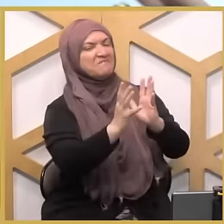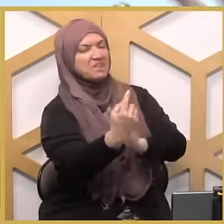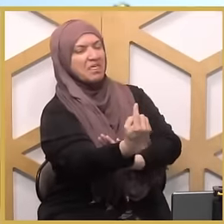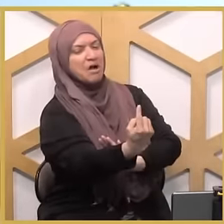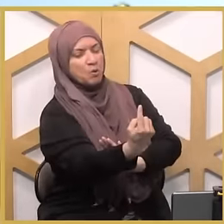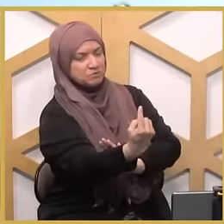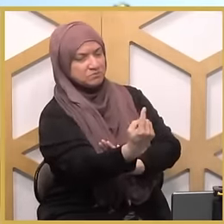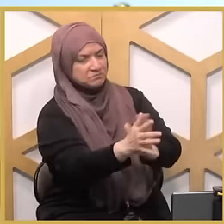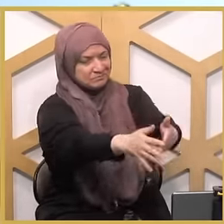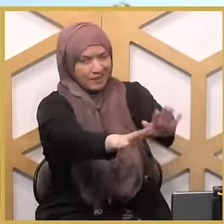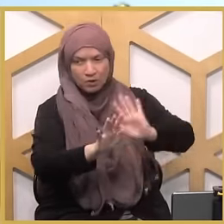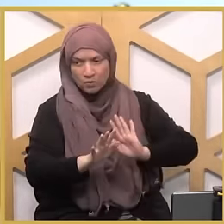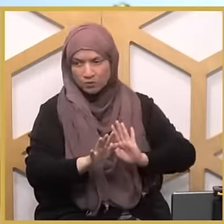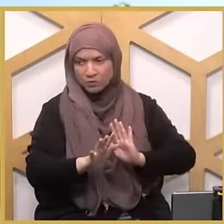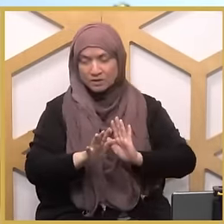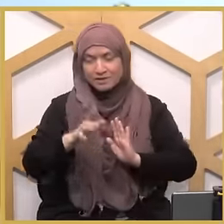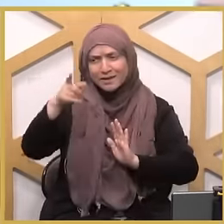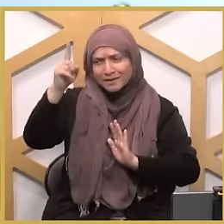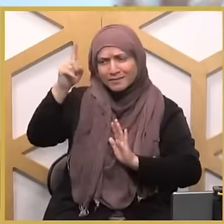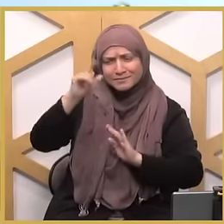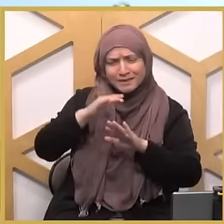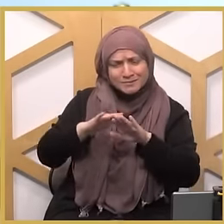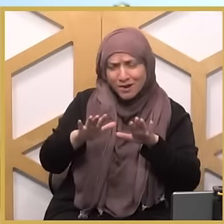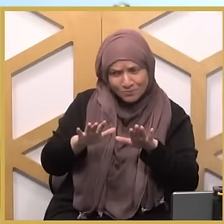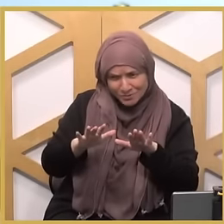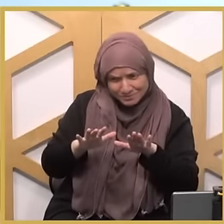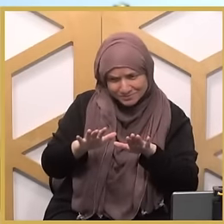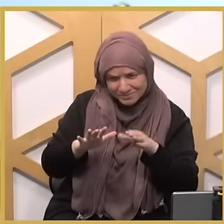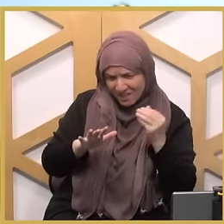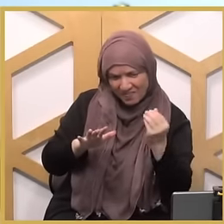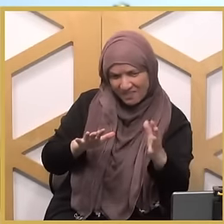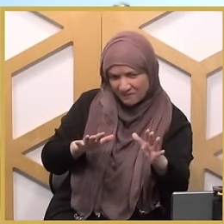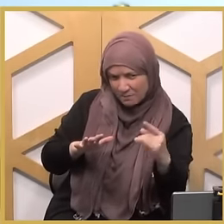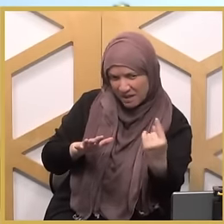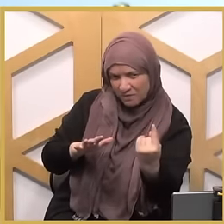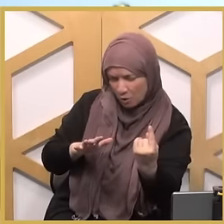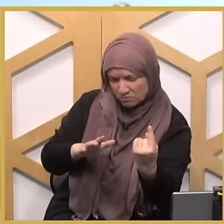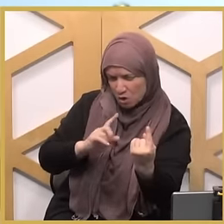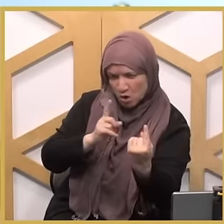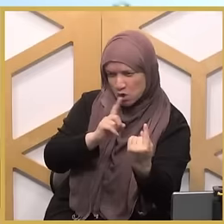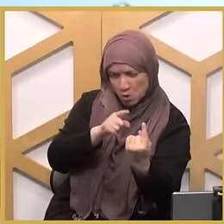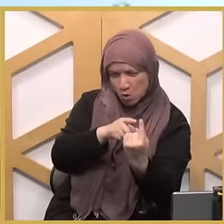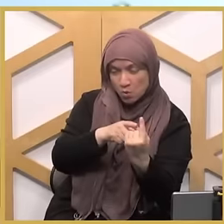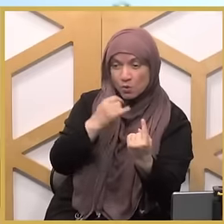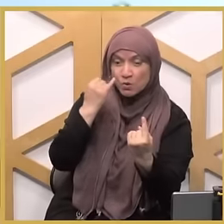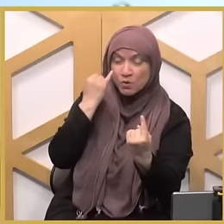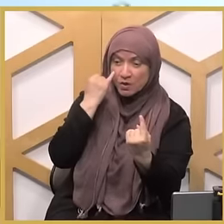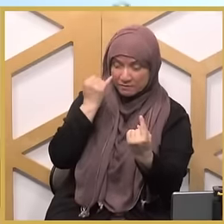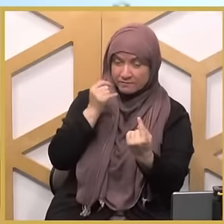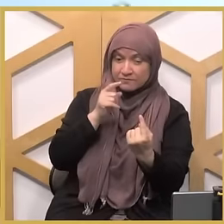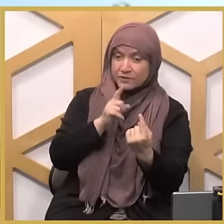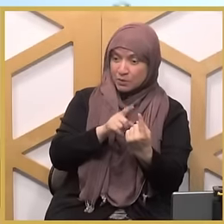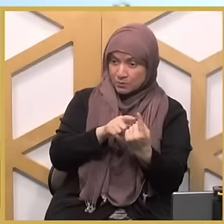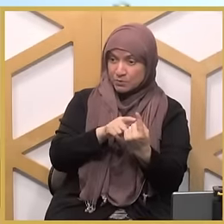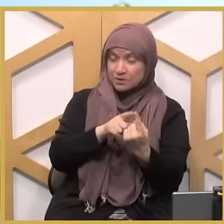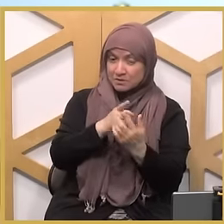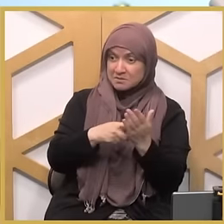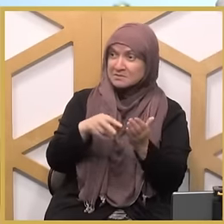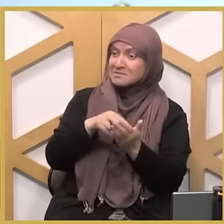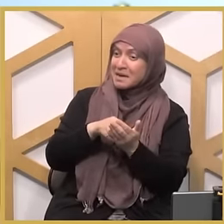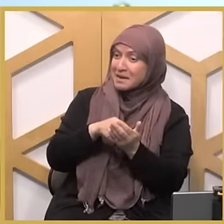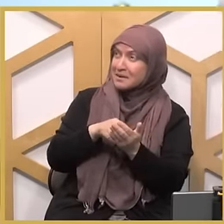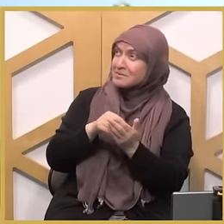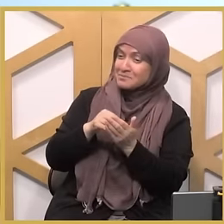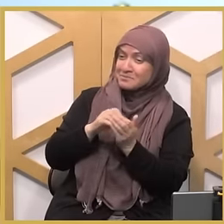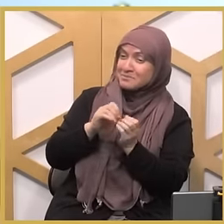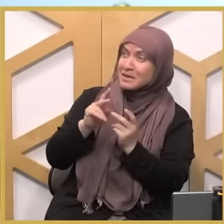circumstances. They say it means one of two things, or two of the benefits of it. It actually opens up many, many doors, subhanAllah. One of them is